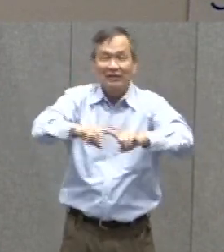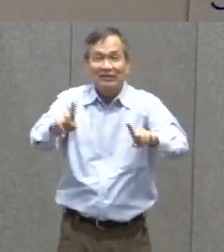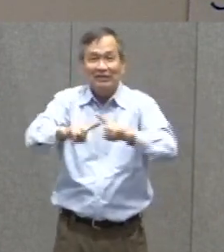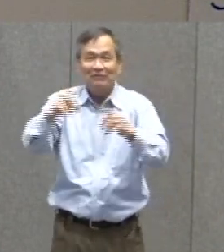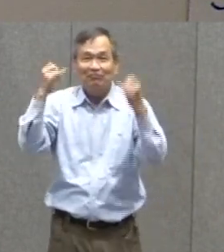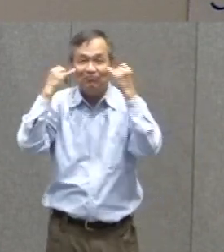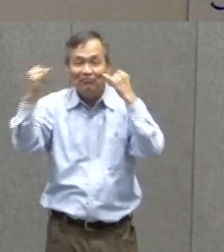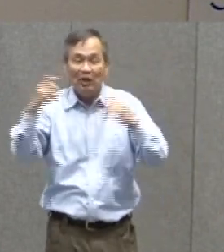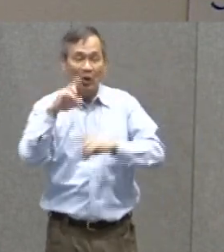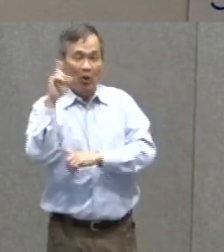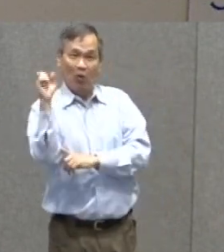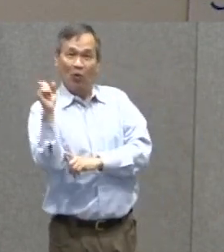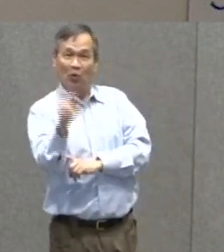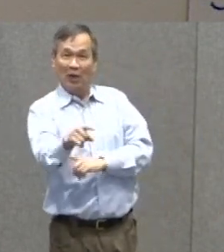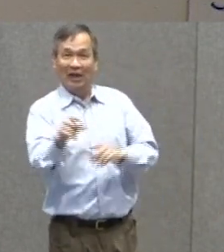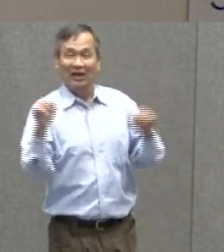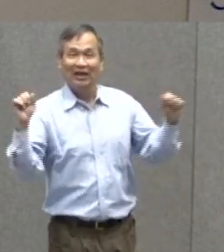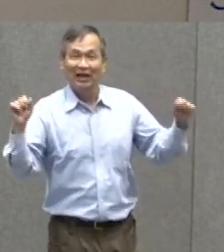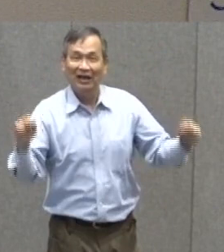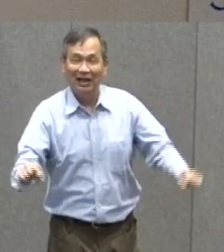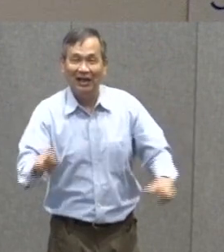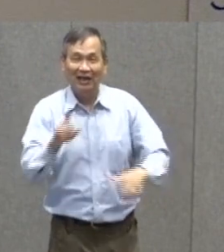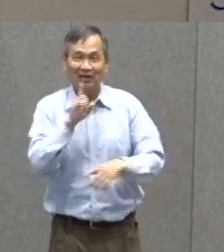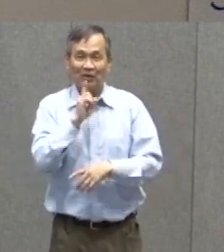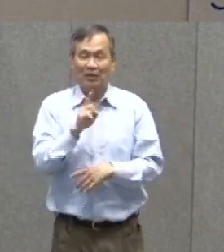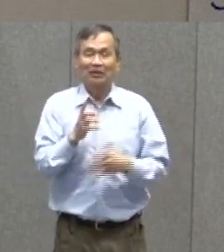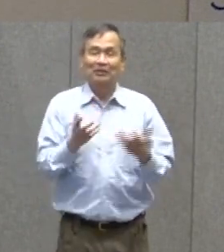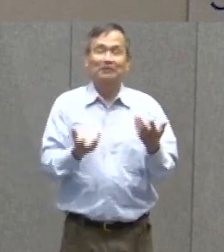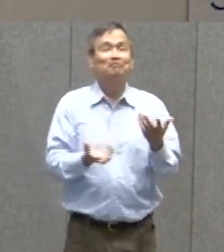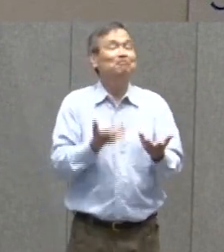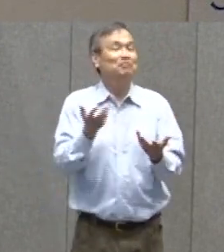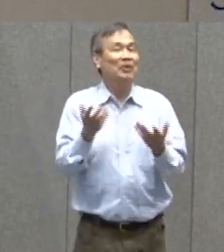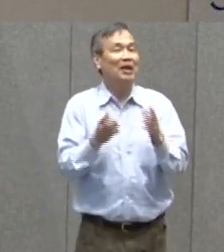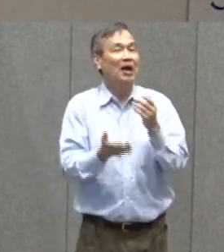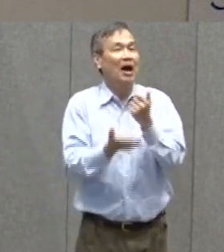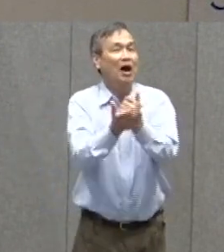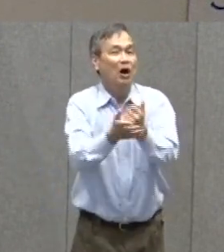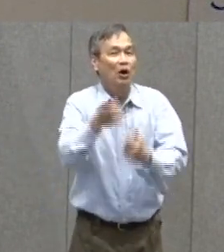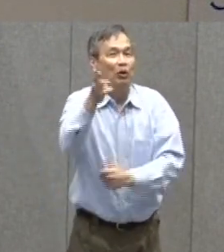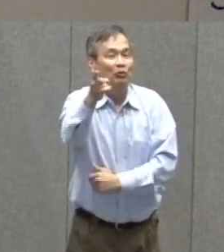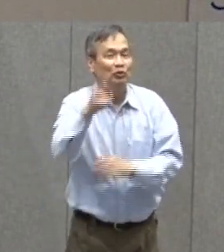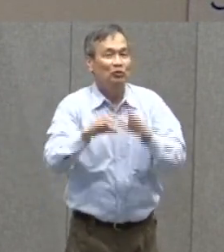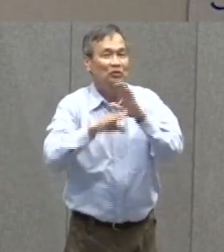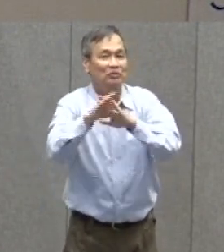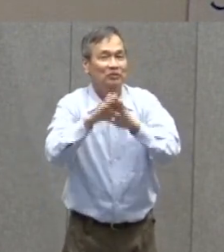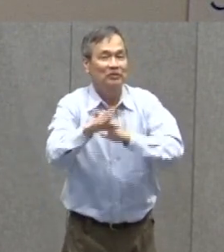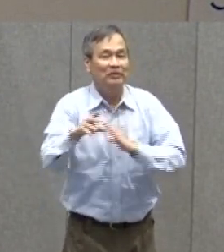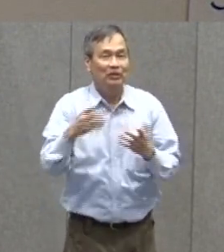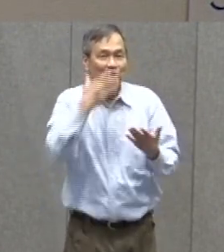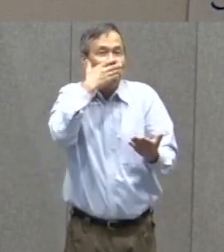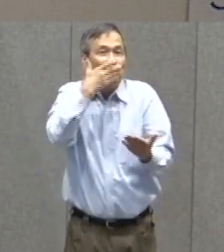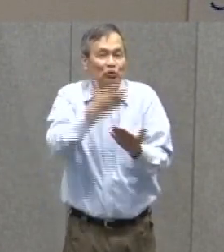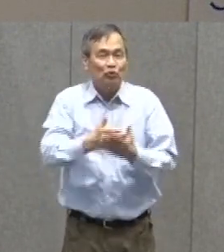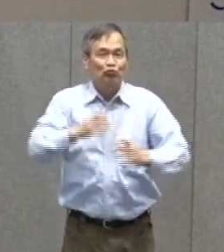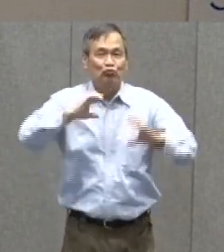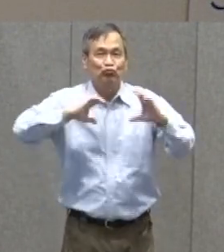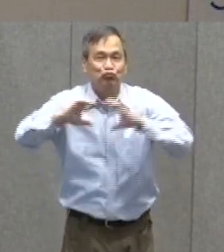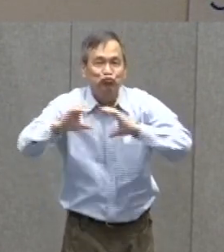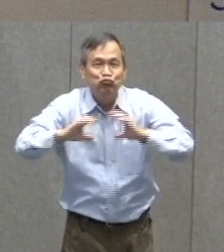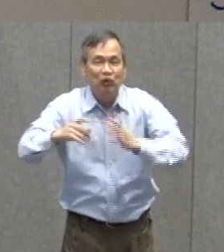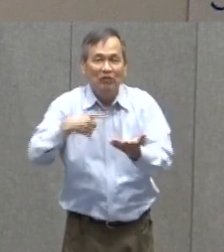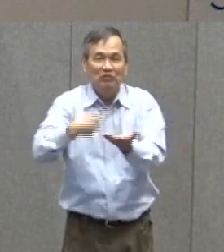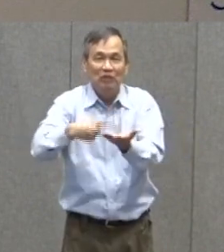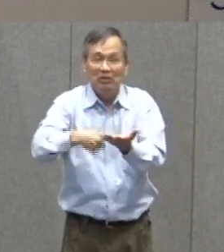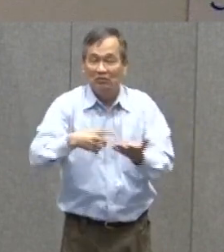that will really develop conversations and dialogues in your classroom or